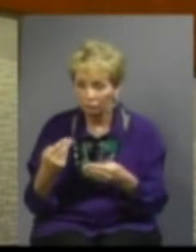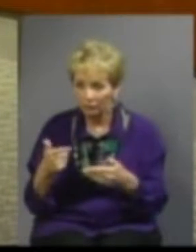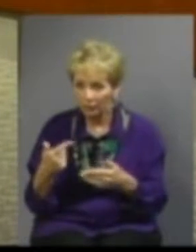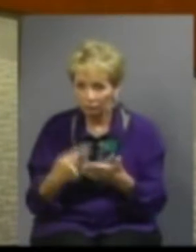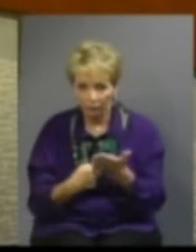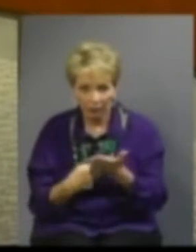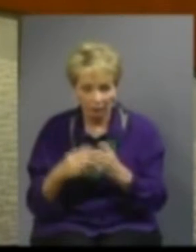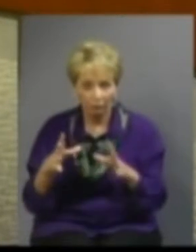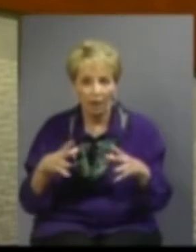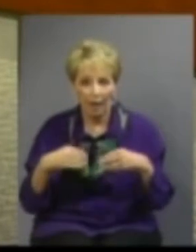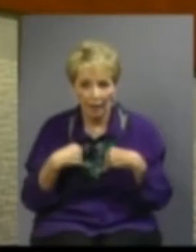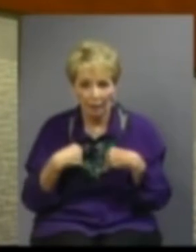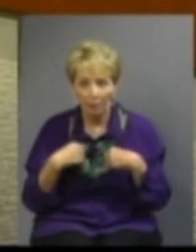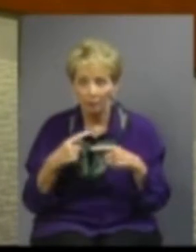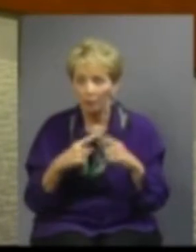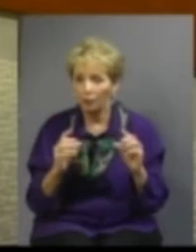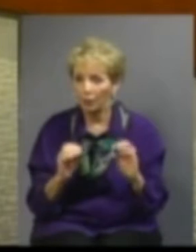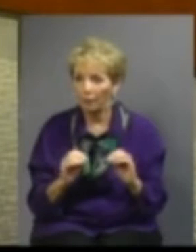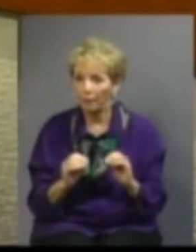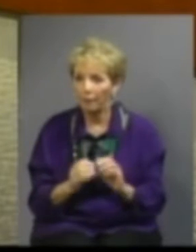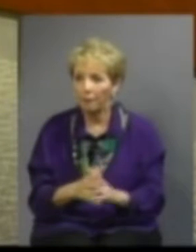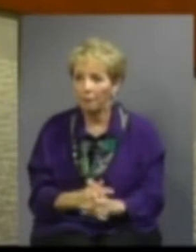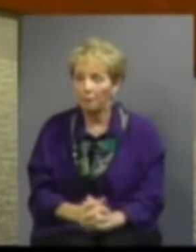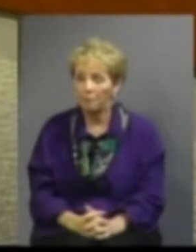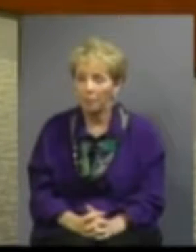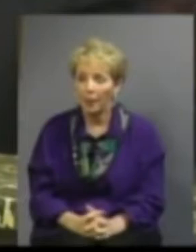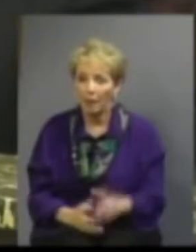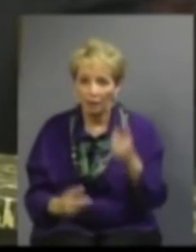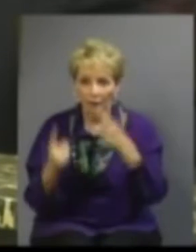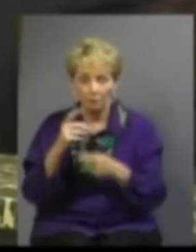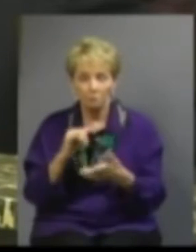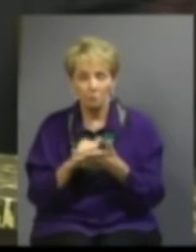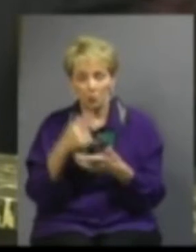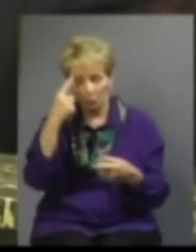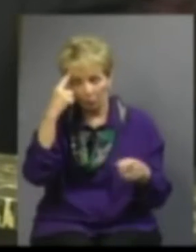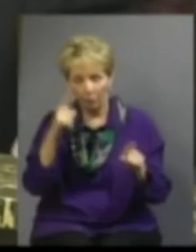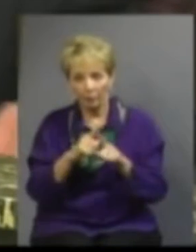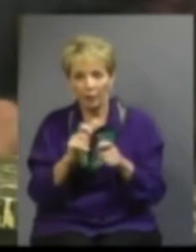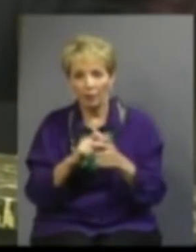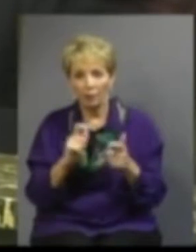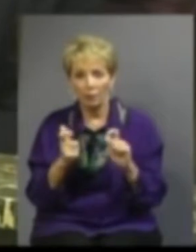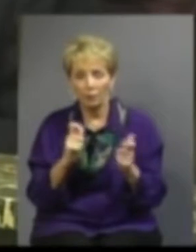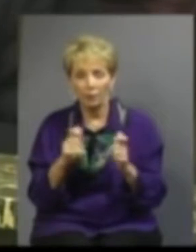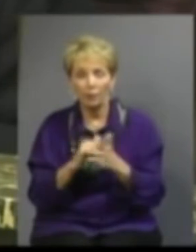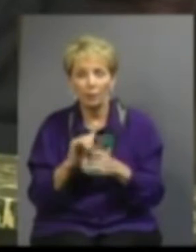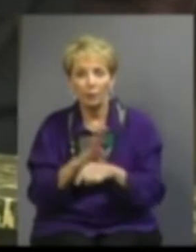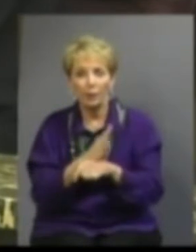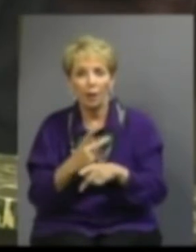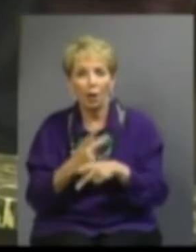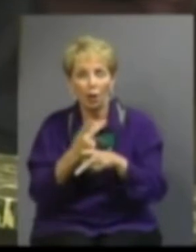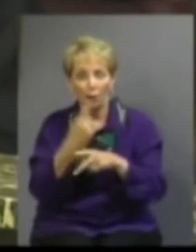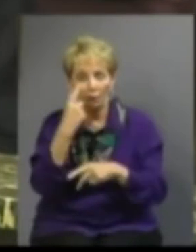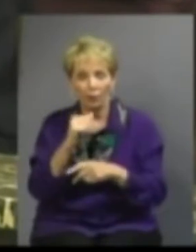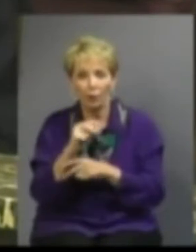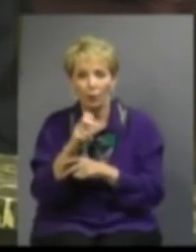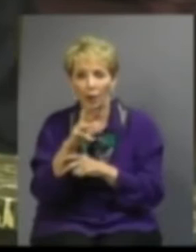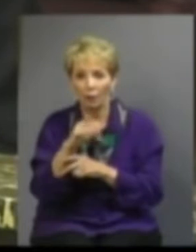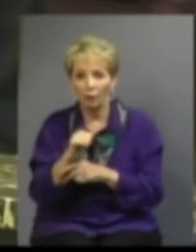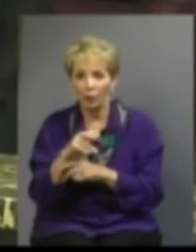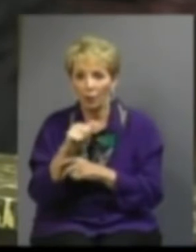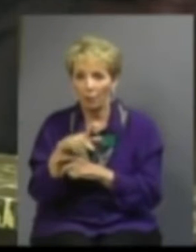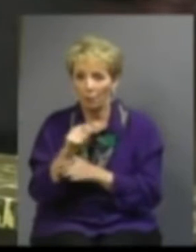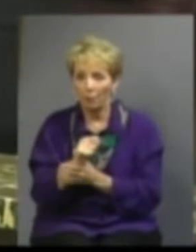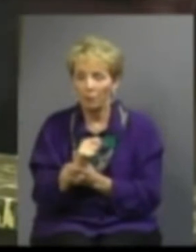All in favor say aye. Opposed? Okay, consideration of an agreement to modify small business loan agreement for Avery Avenue Partners.